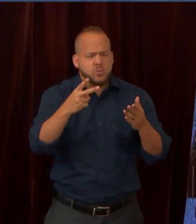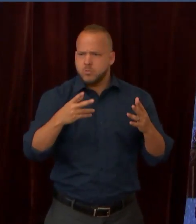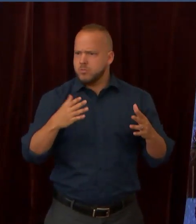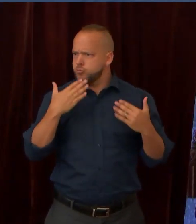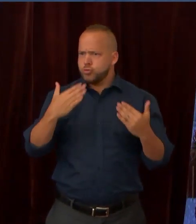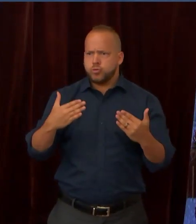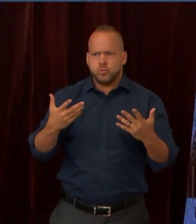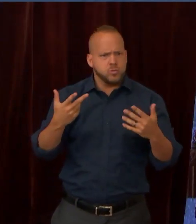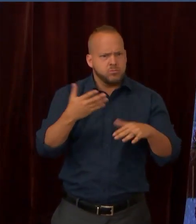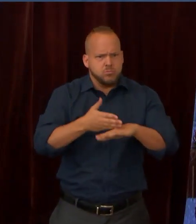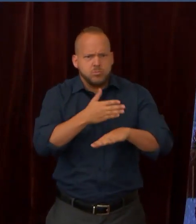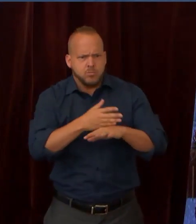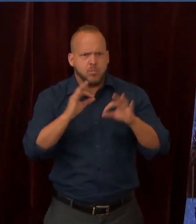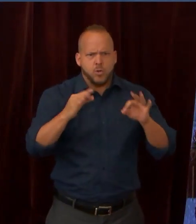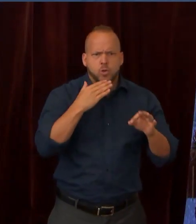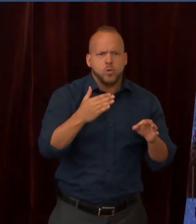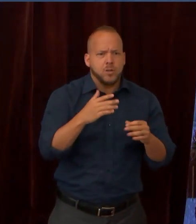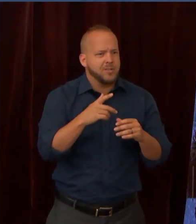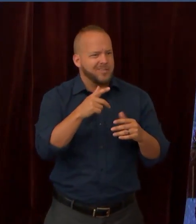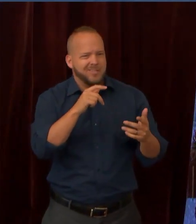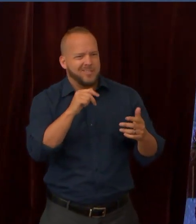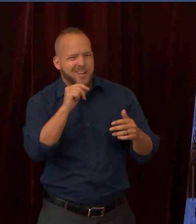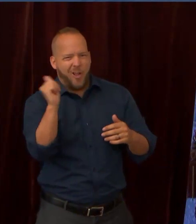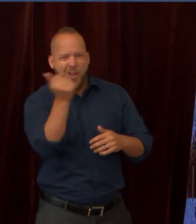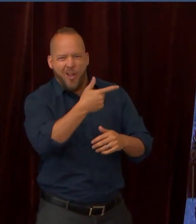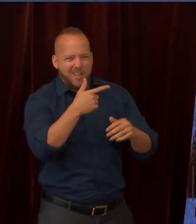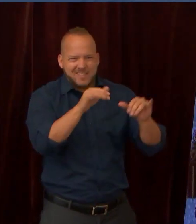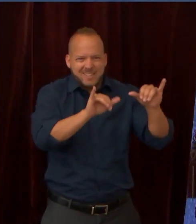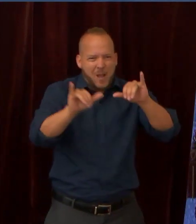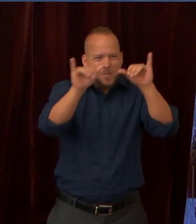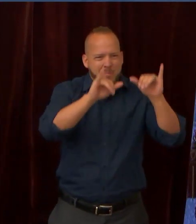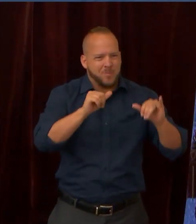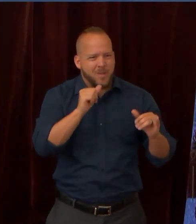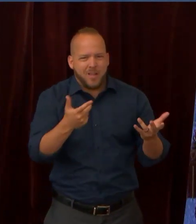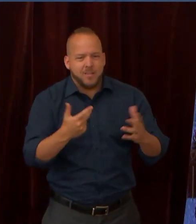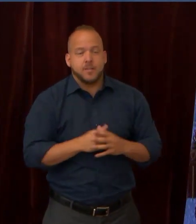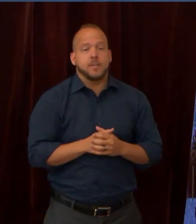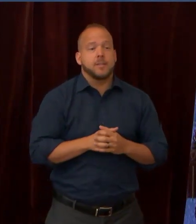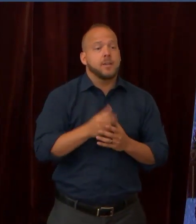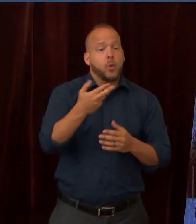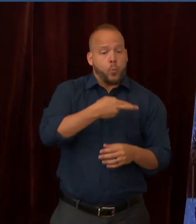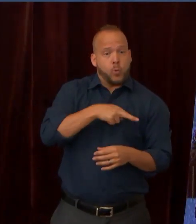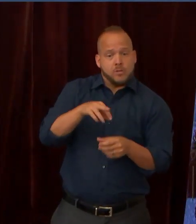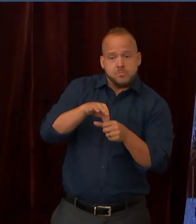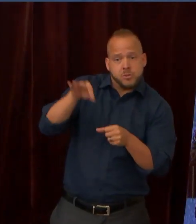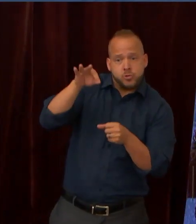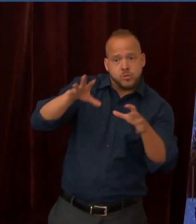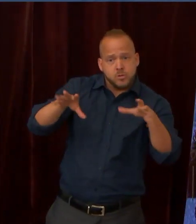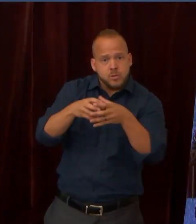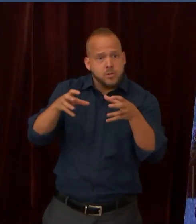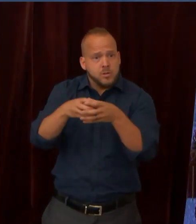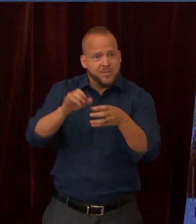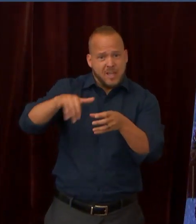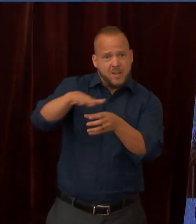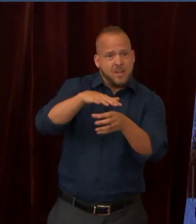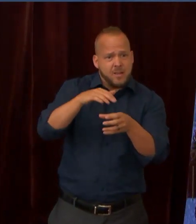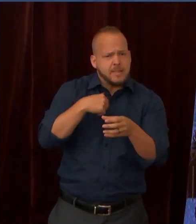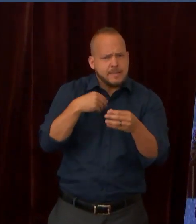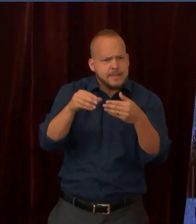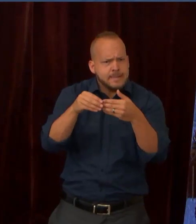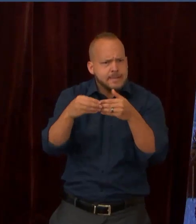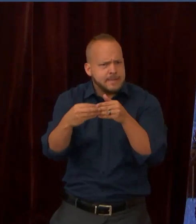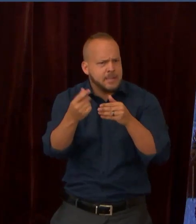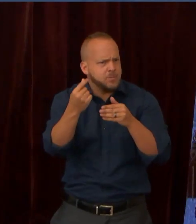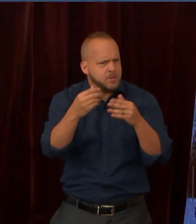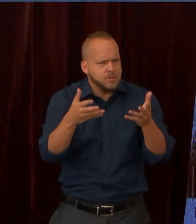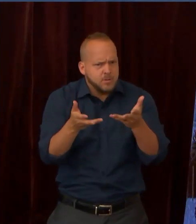step in allowing congregations to return. We are now doing elective surgery. We've done construction, auto sales. So